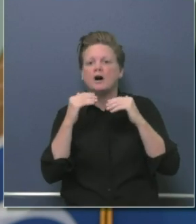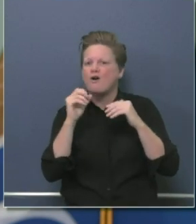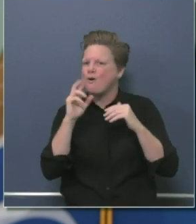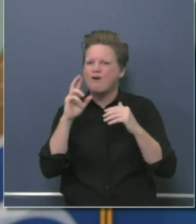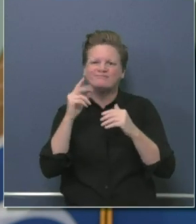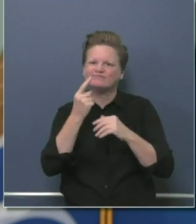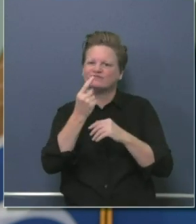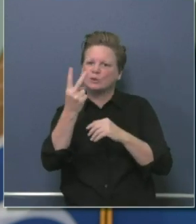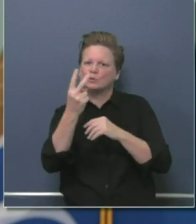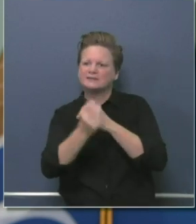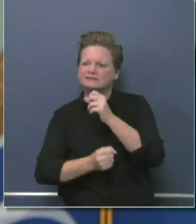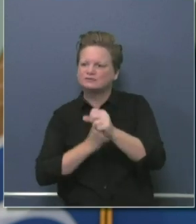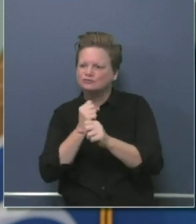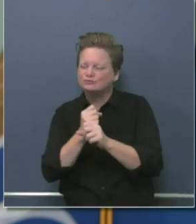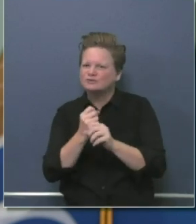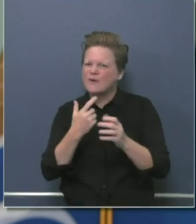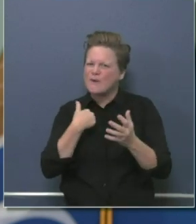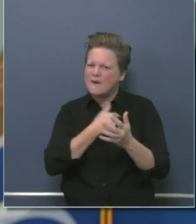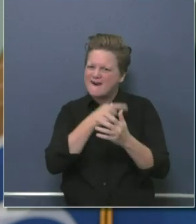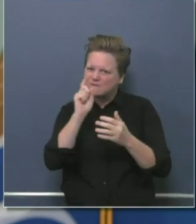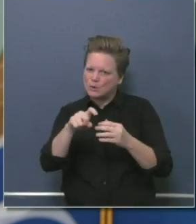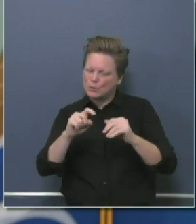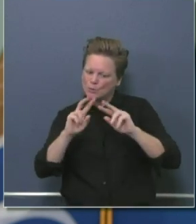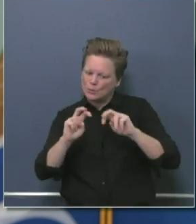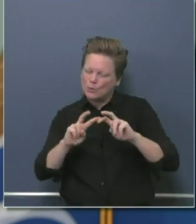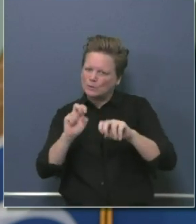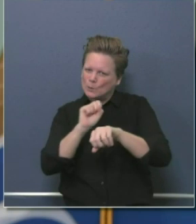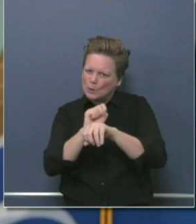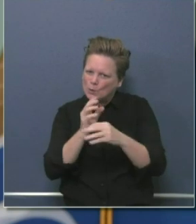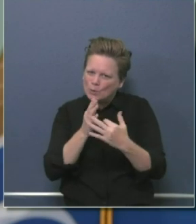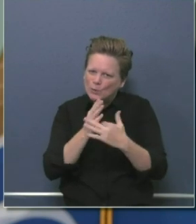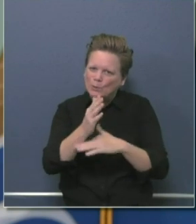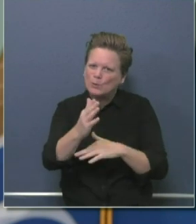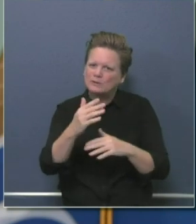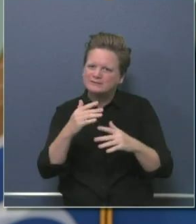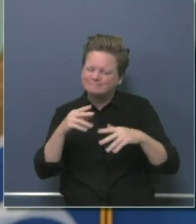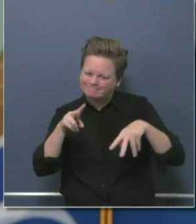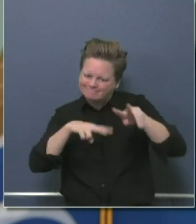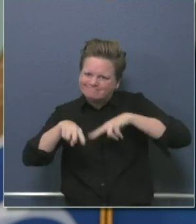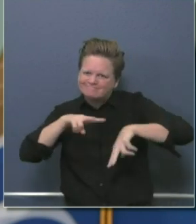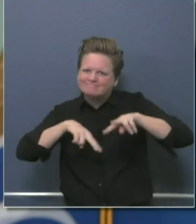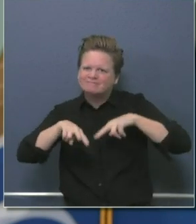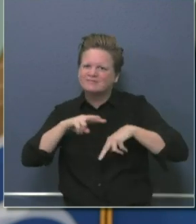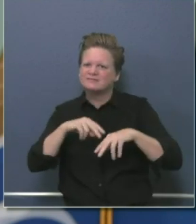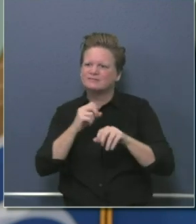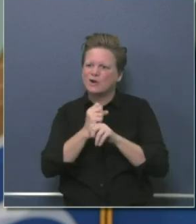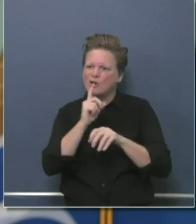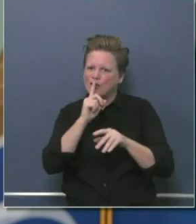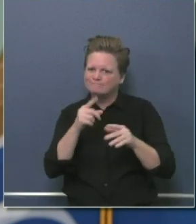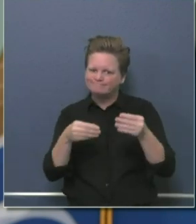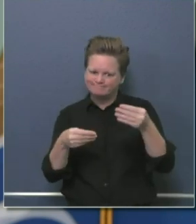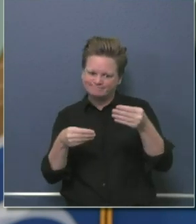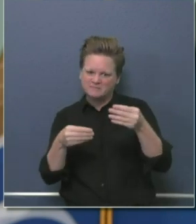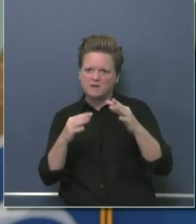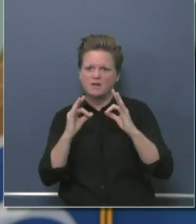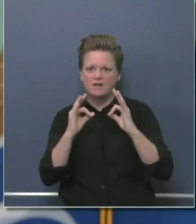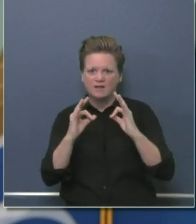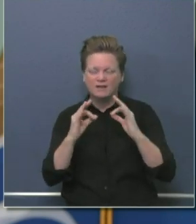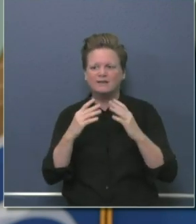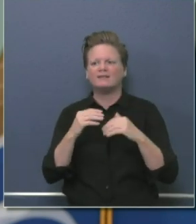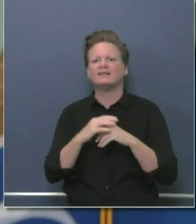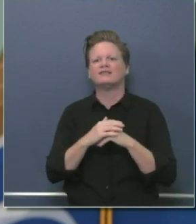and we'll get out the other side, again, stronger, more resilient, and more capable of meeting challenges head on in the future.